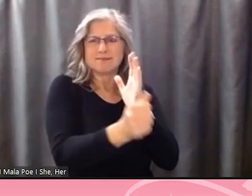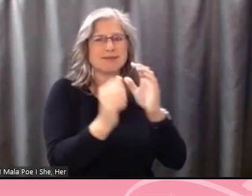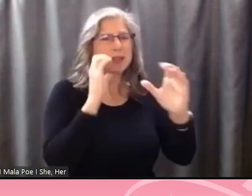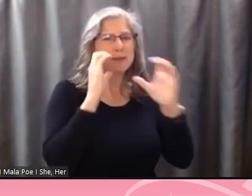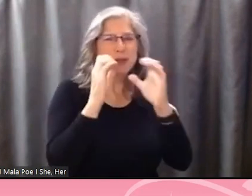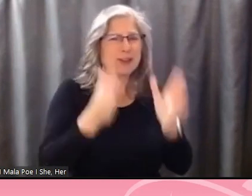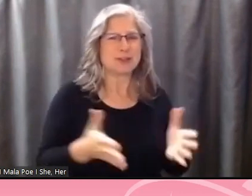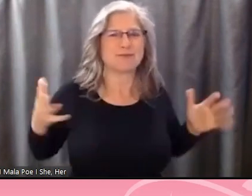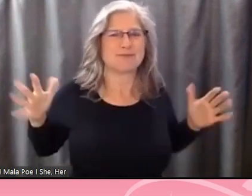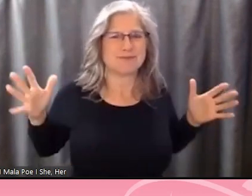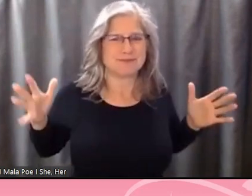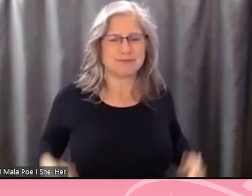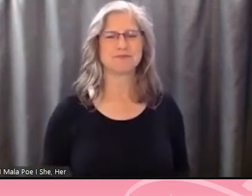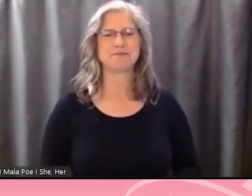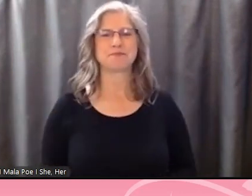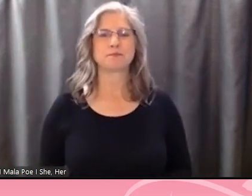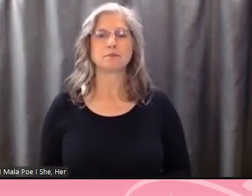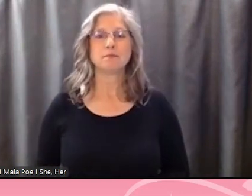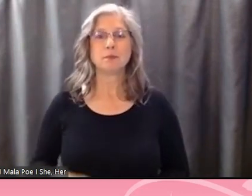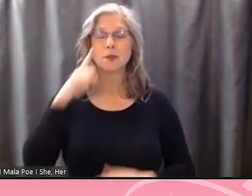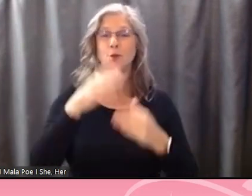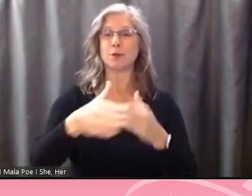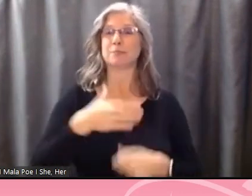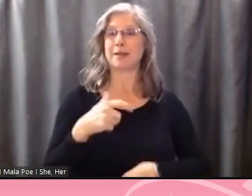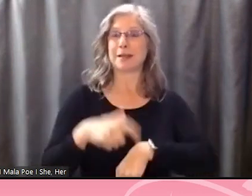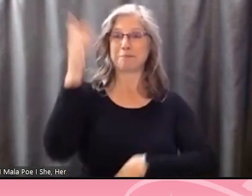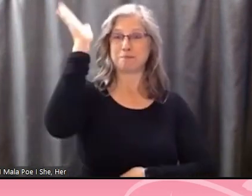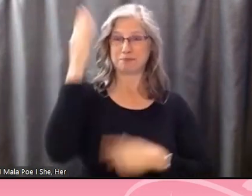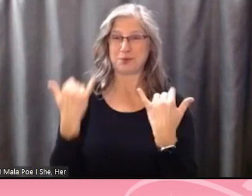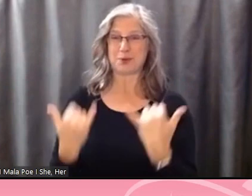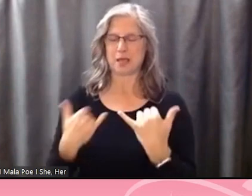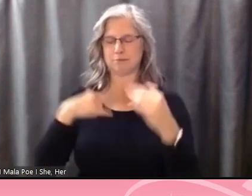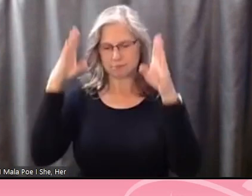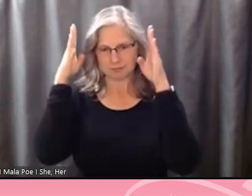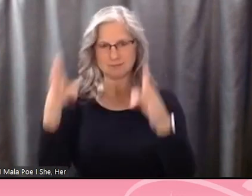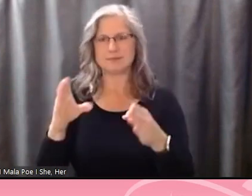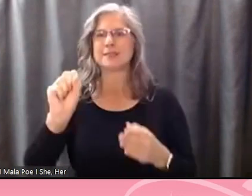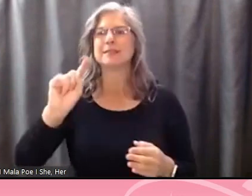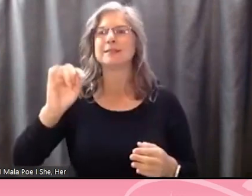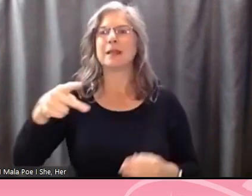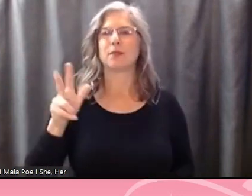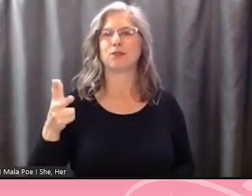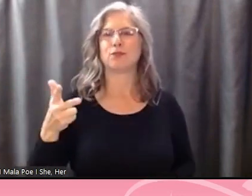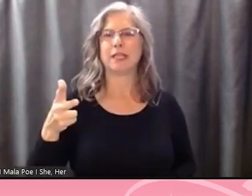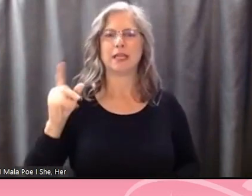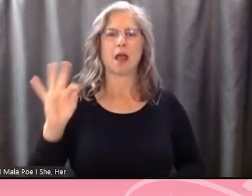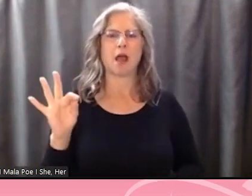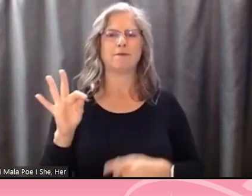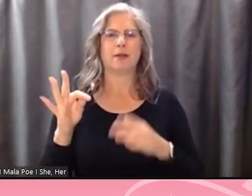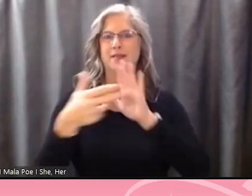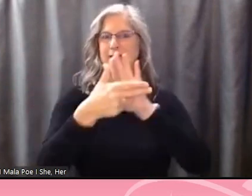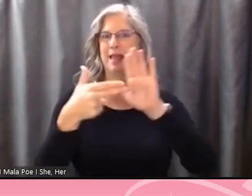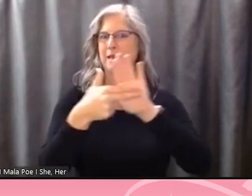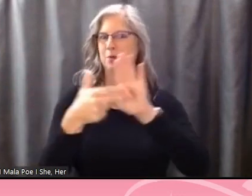communicators. For the rest of my time today, I want to focus on step 3 of the labels outlined in the